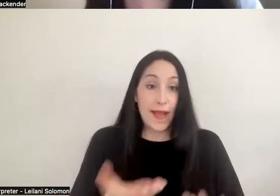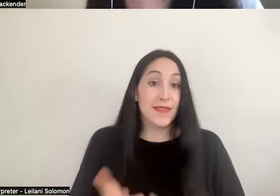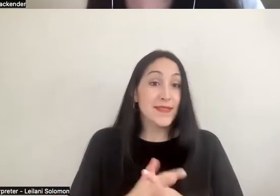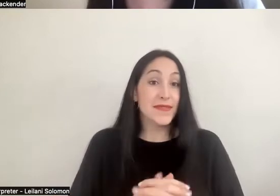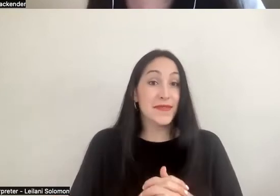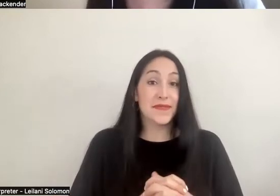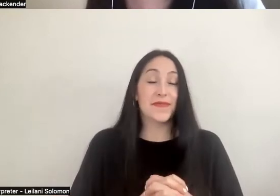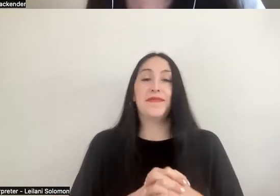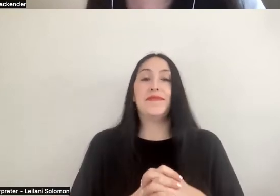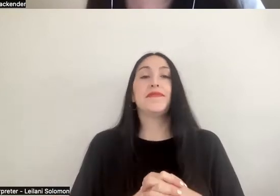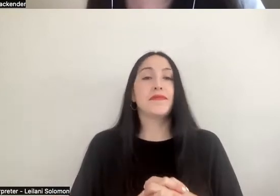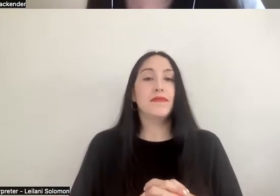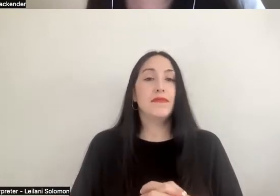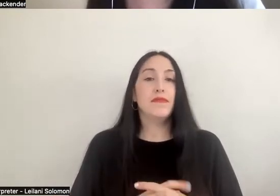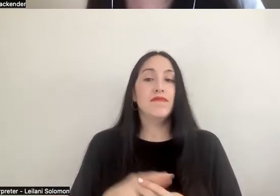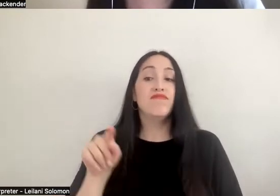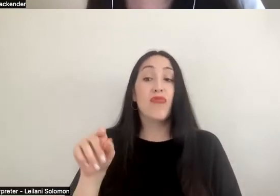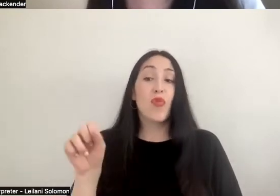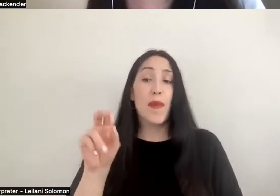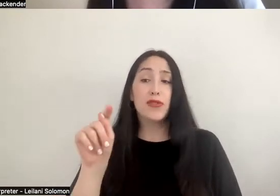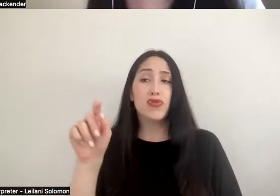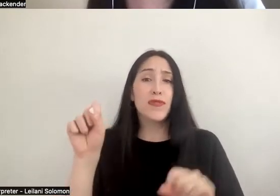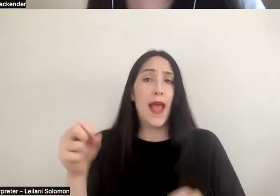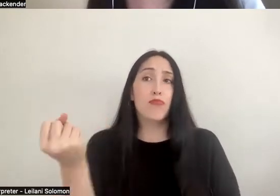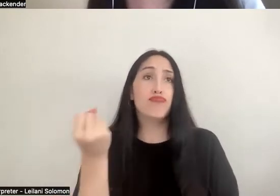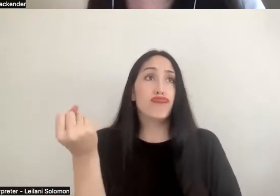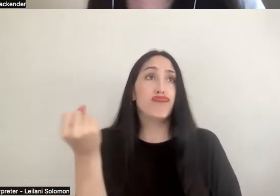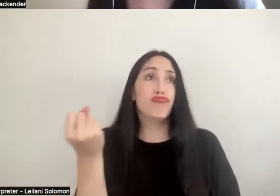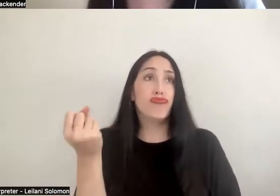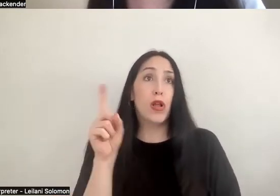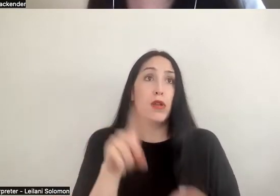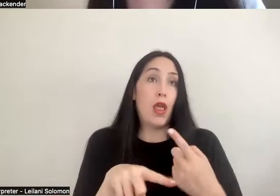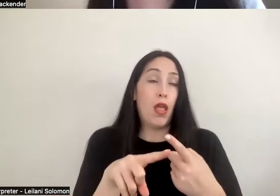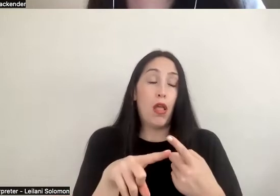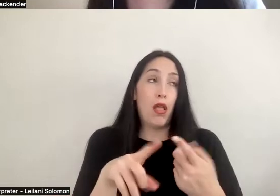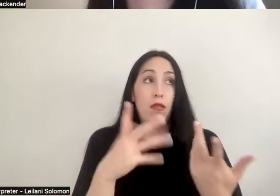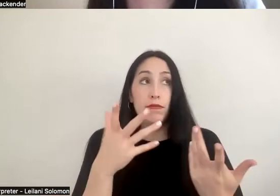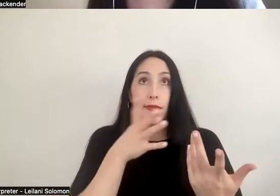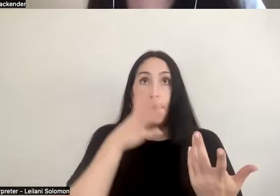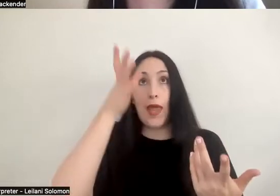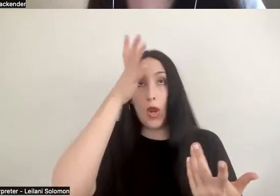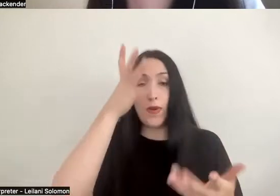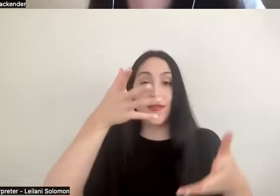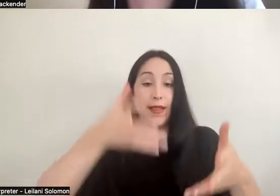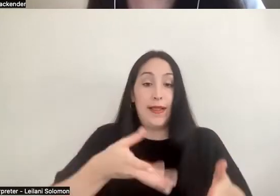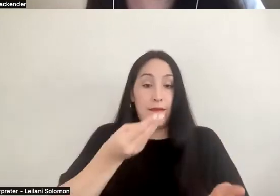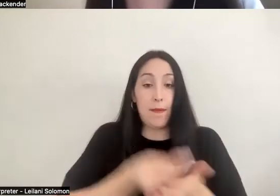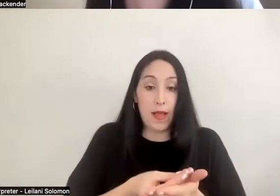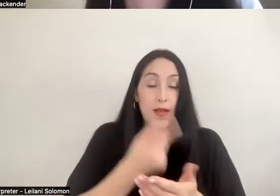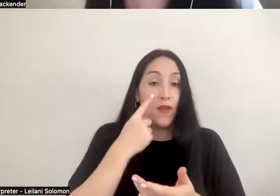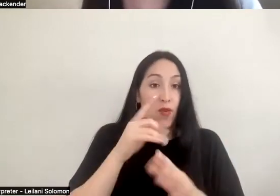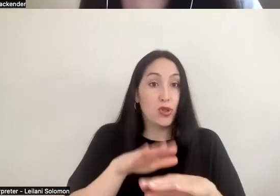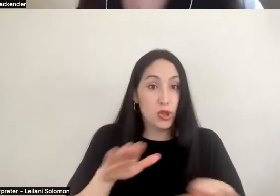until the parents, for example, in our case, pass and leave an inheritance for our